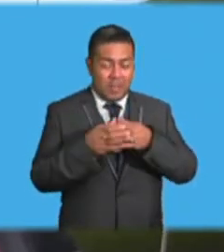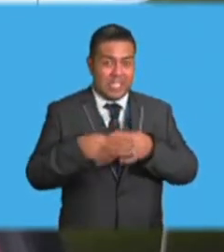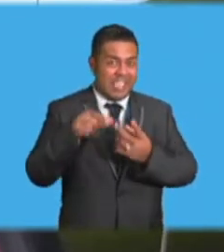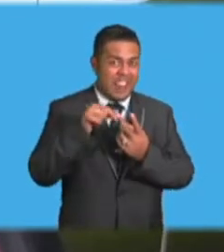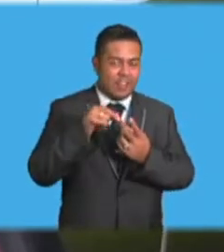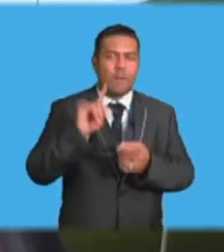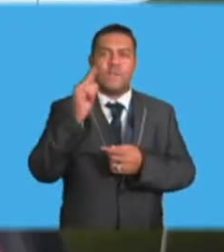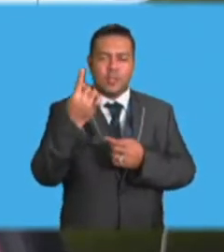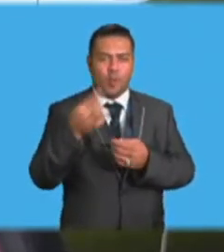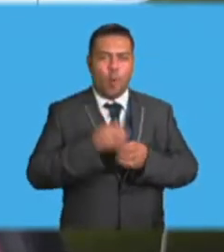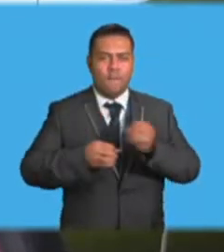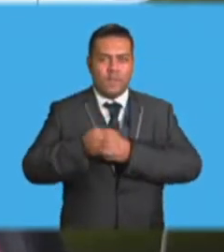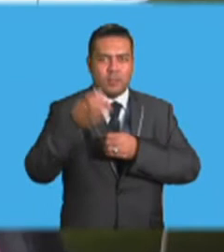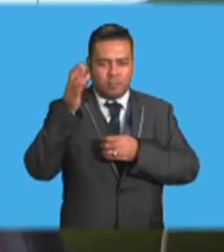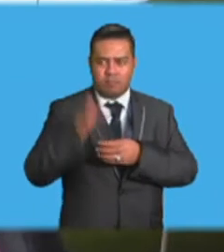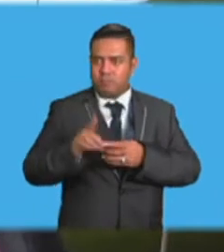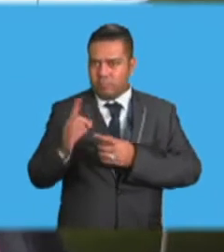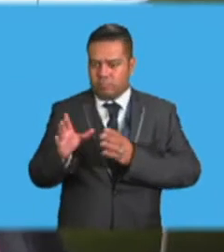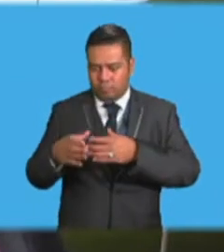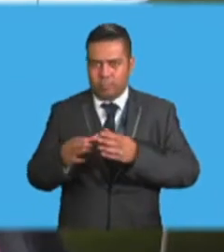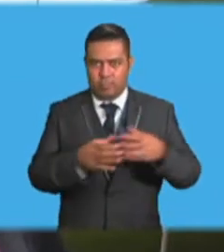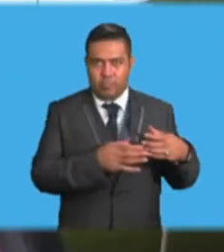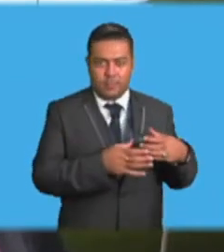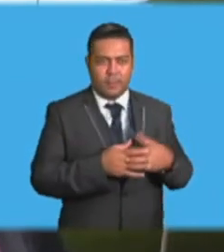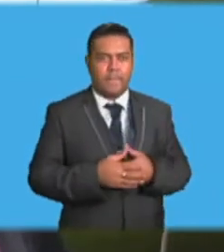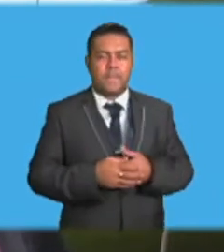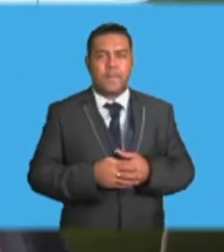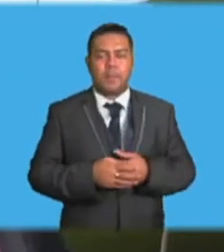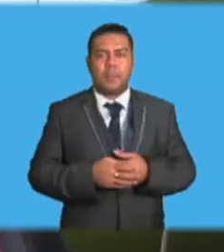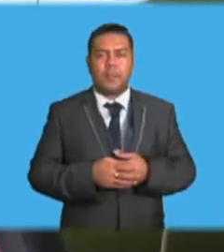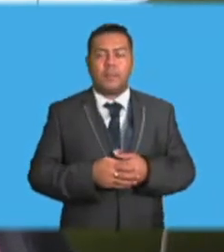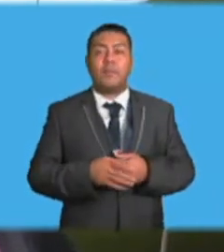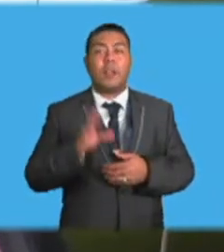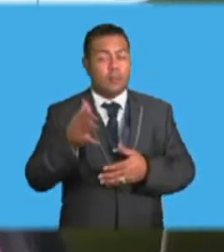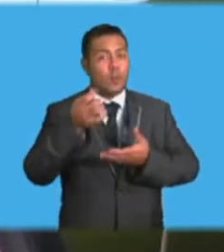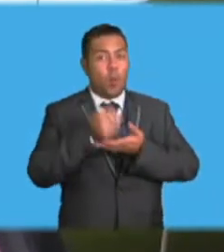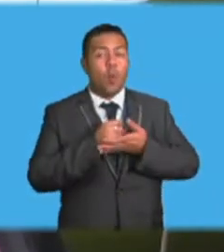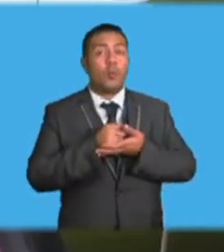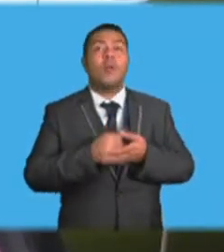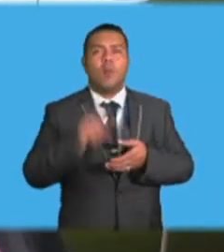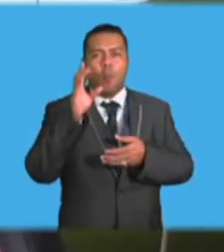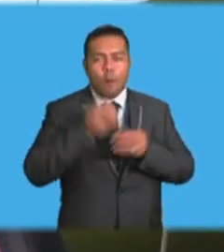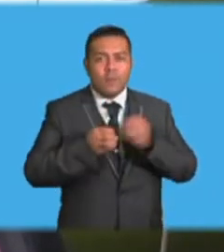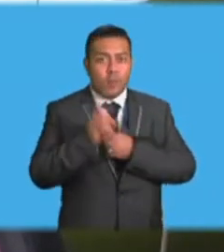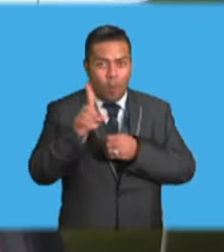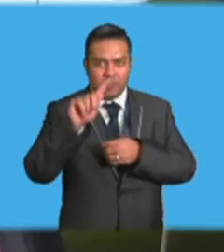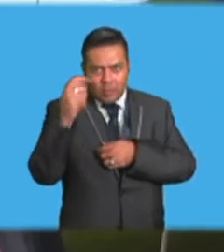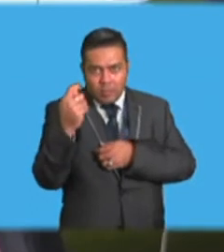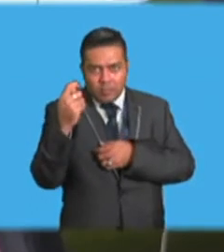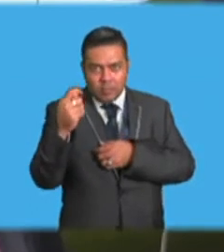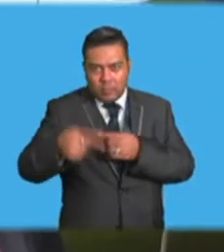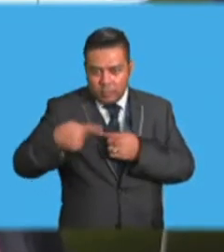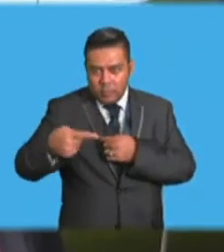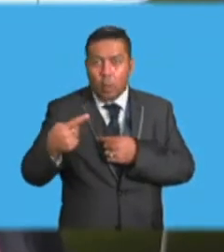first office bearers for the first term. Of course, the presidency for the committee shall hold the office for 1 term, and the role shall